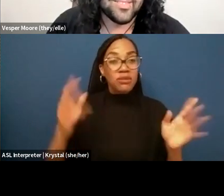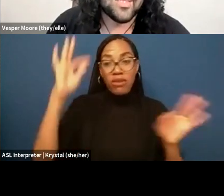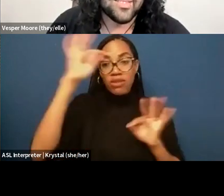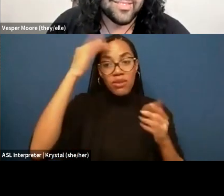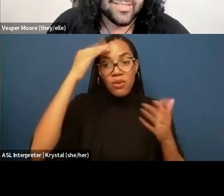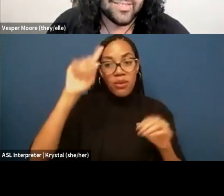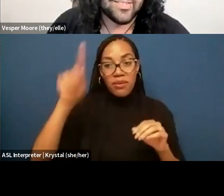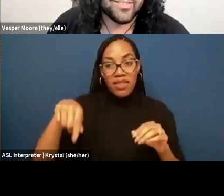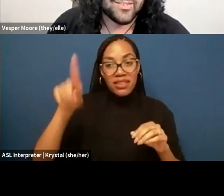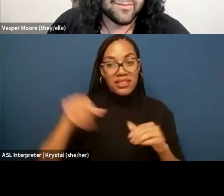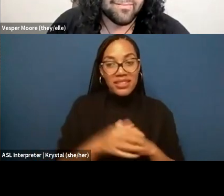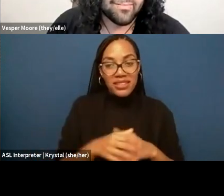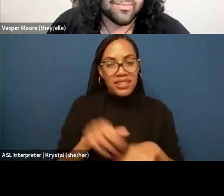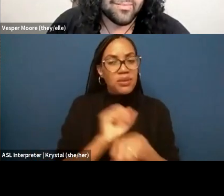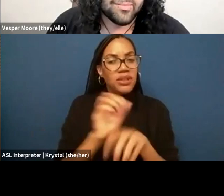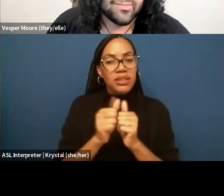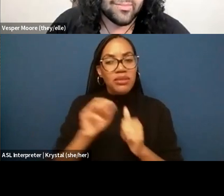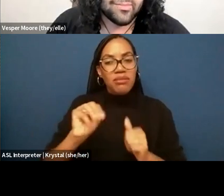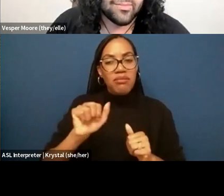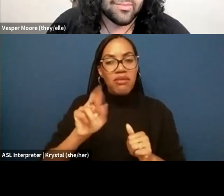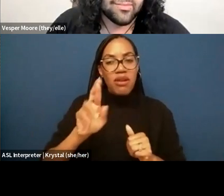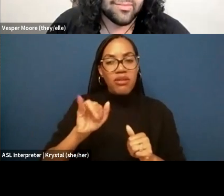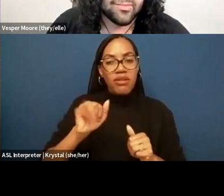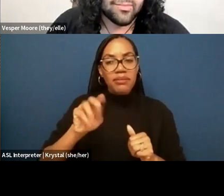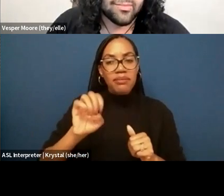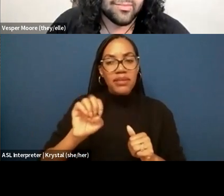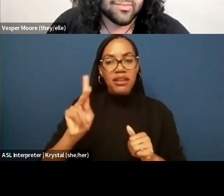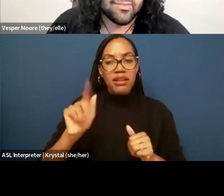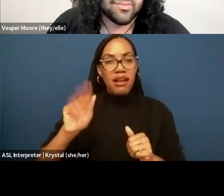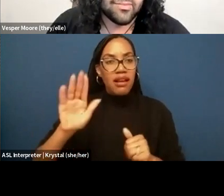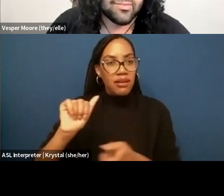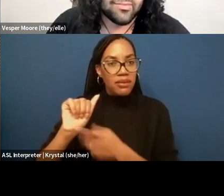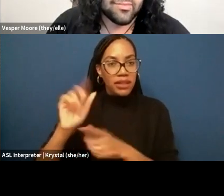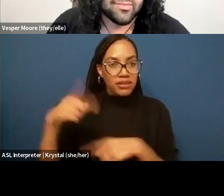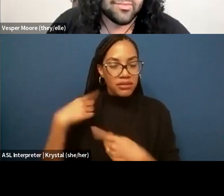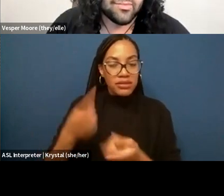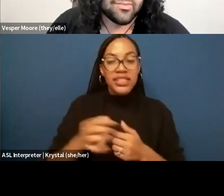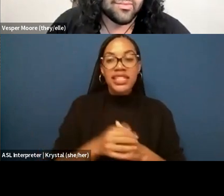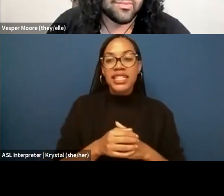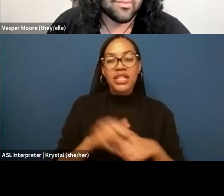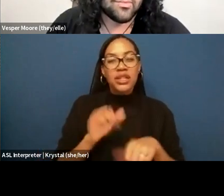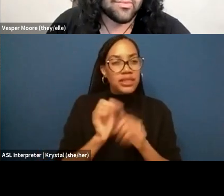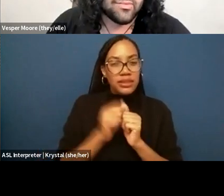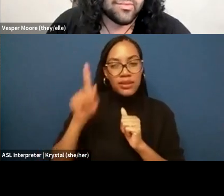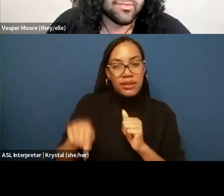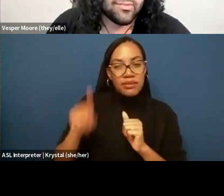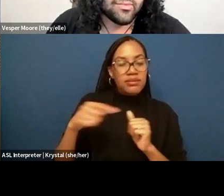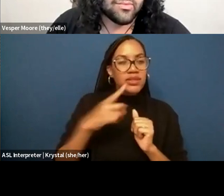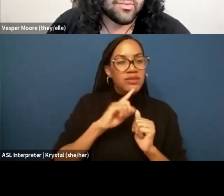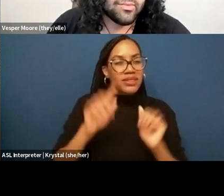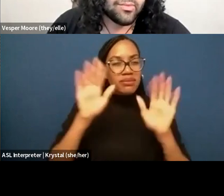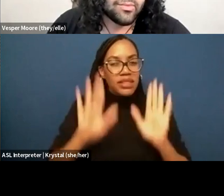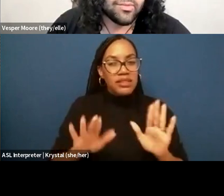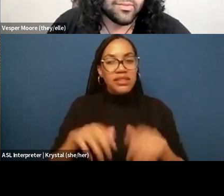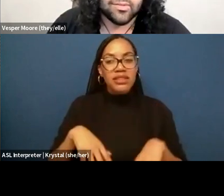it's happening. And particularly, I think a vision of it is, Dream Defenders. You got Dr. Armin Henderson and the whole team